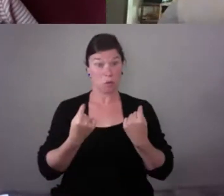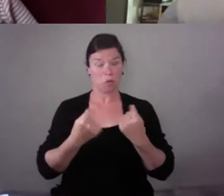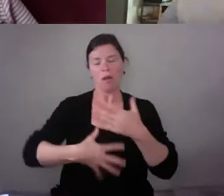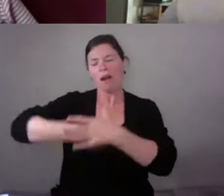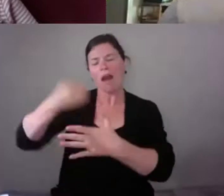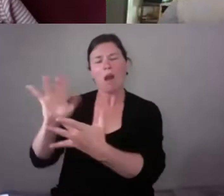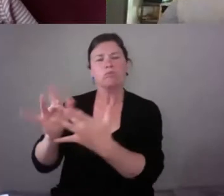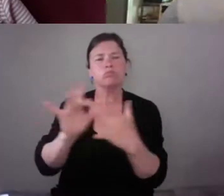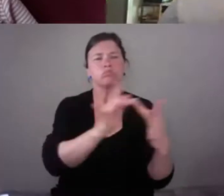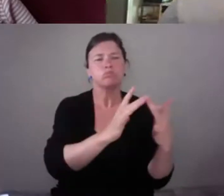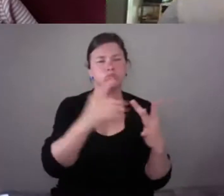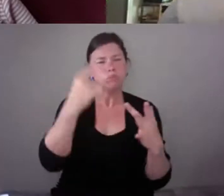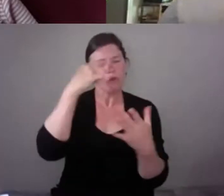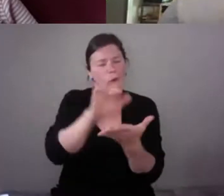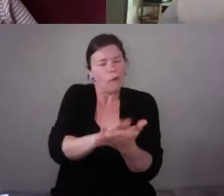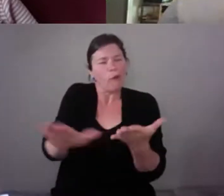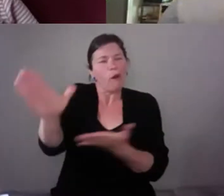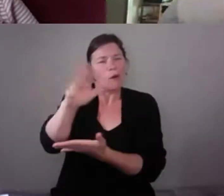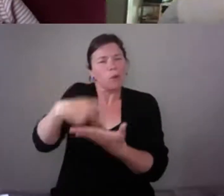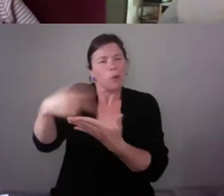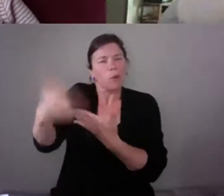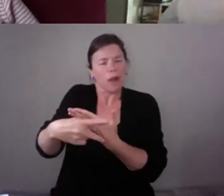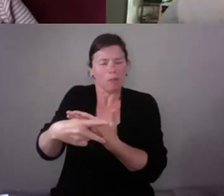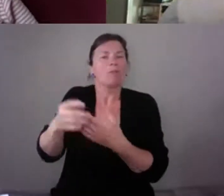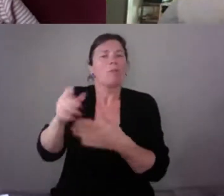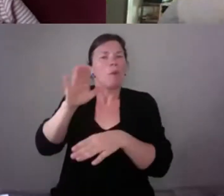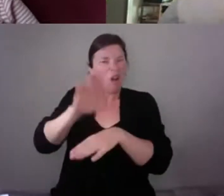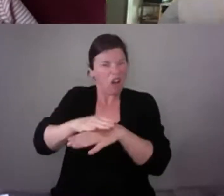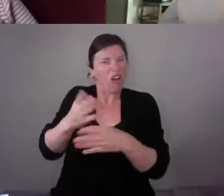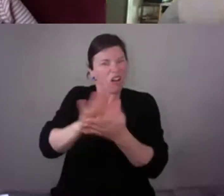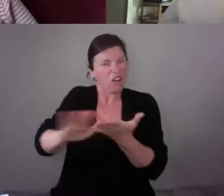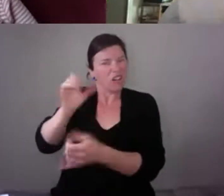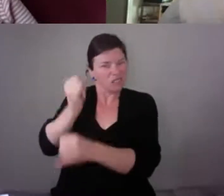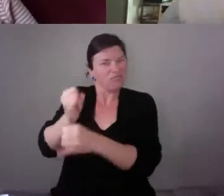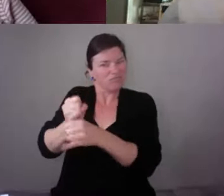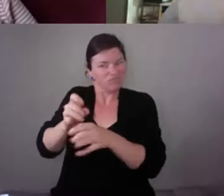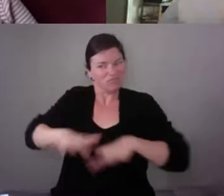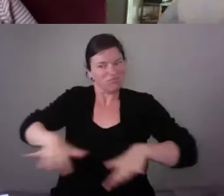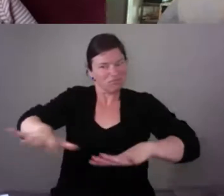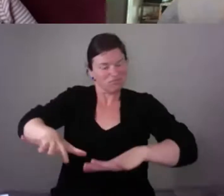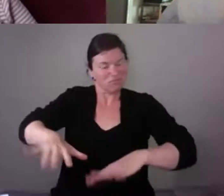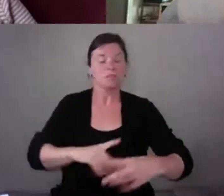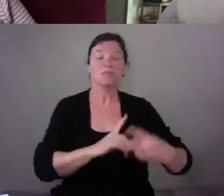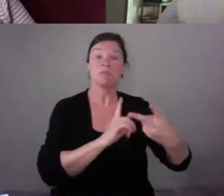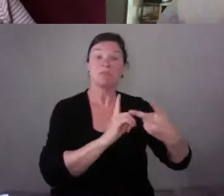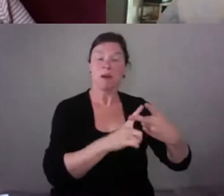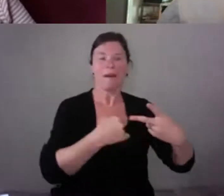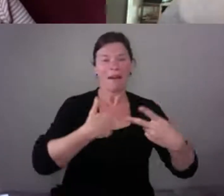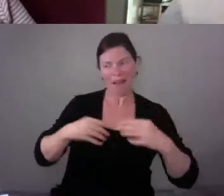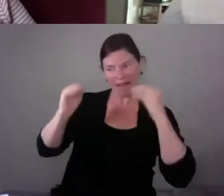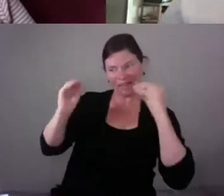for a college program on campus, and I teach two classes.